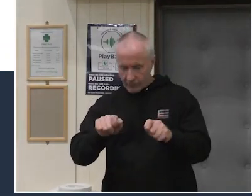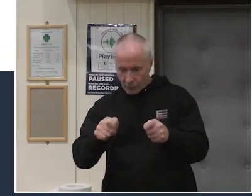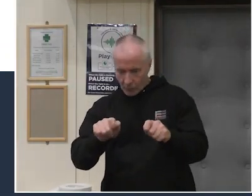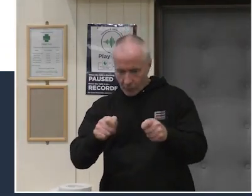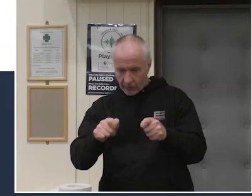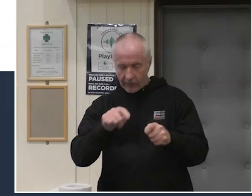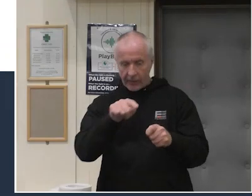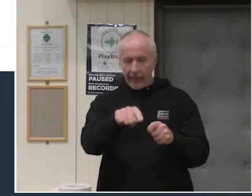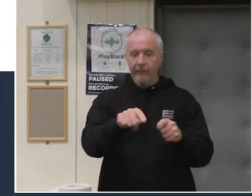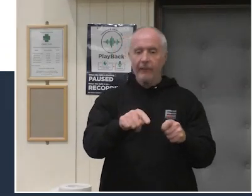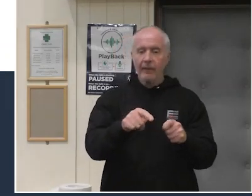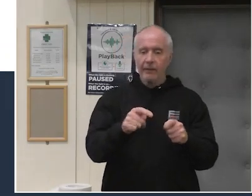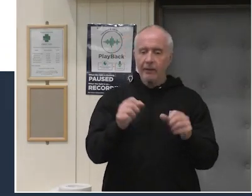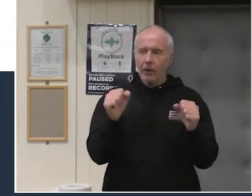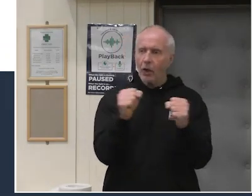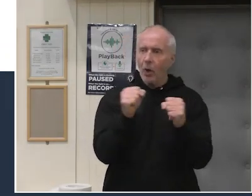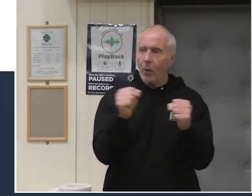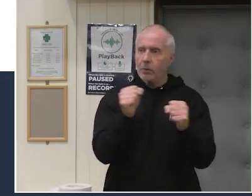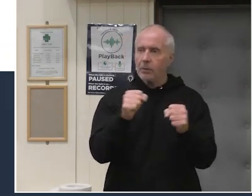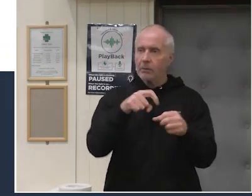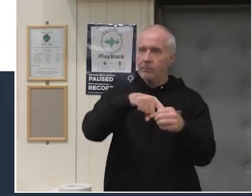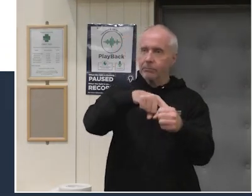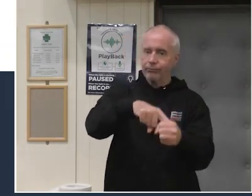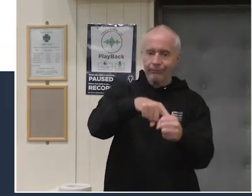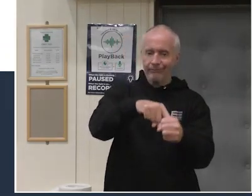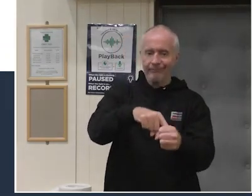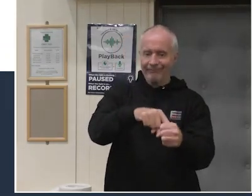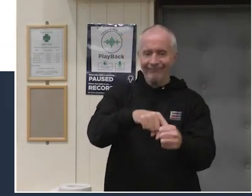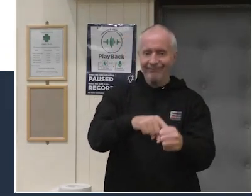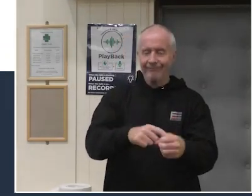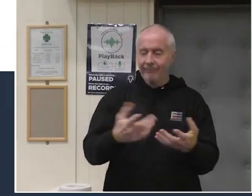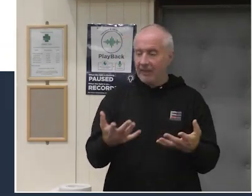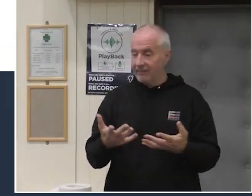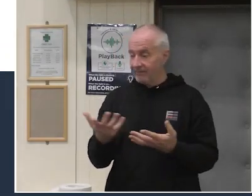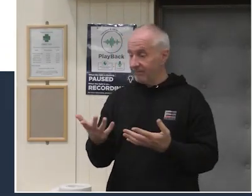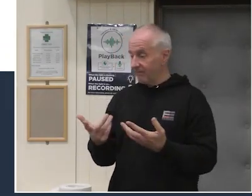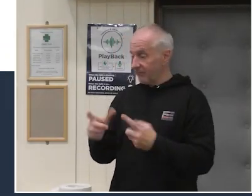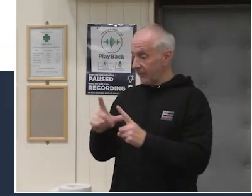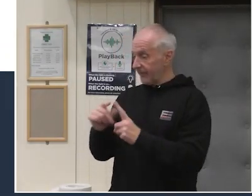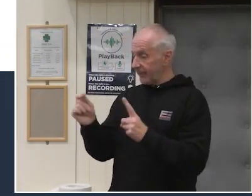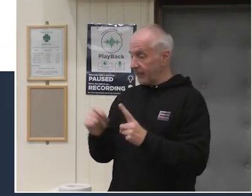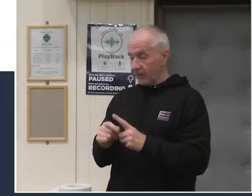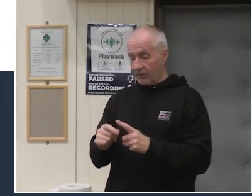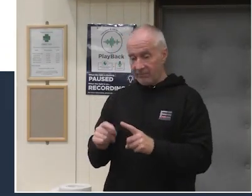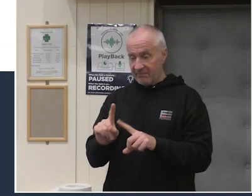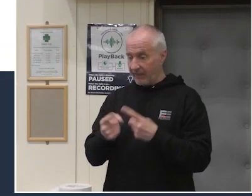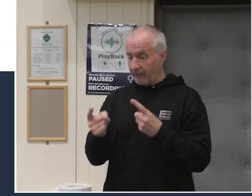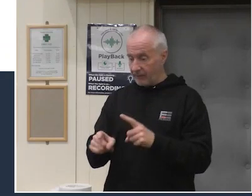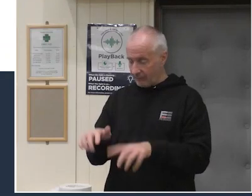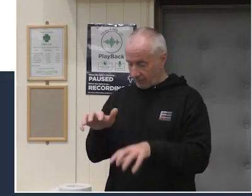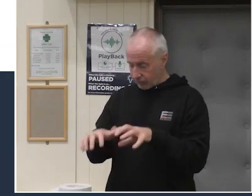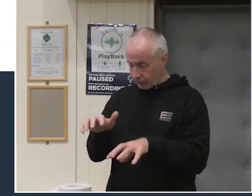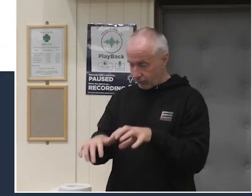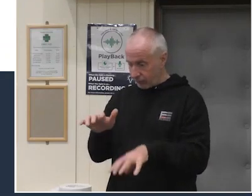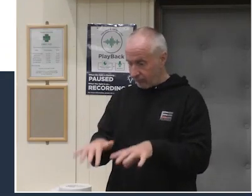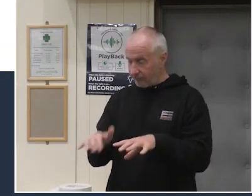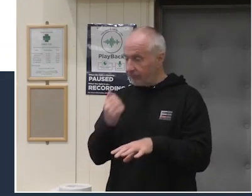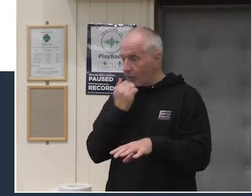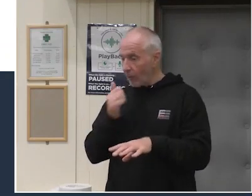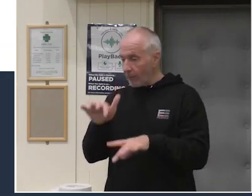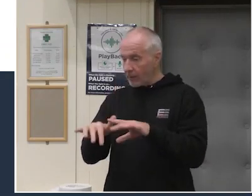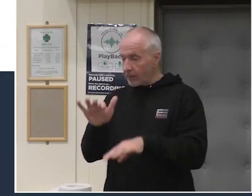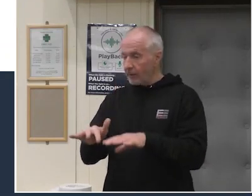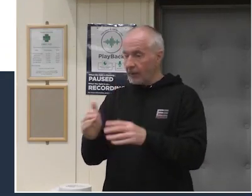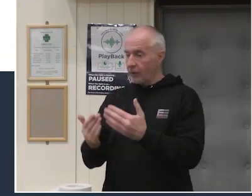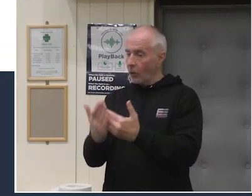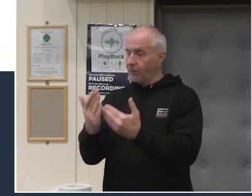longer. Things don't seize up when you're just punching numbers into a keyboard and it updates everything digitally, which